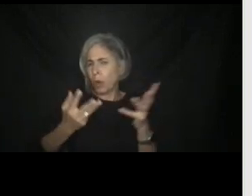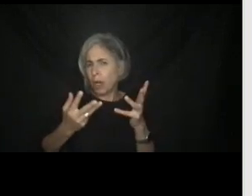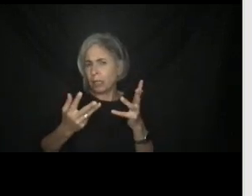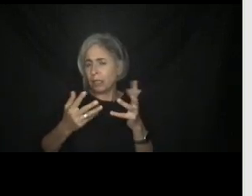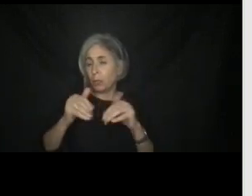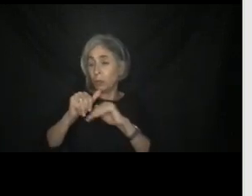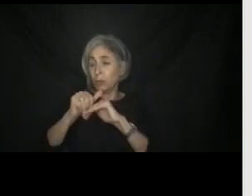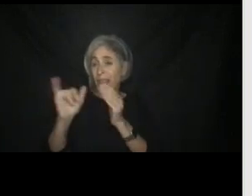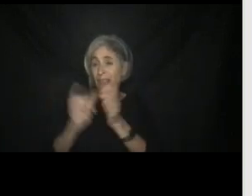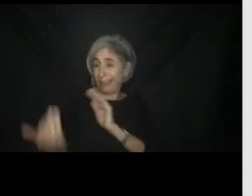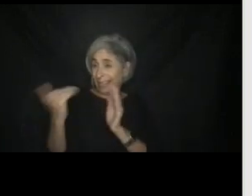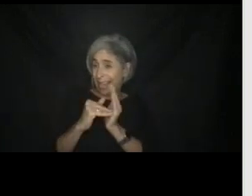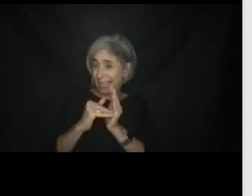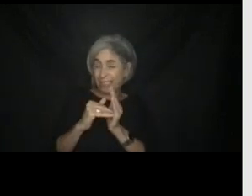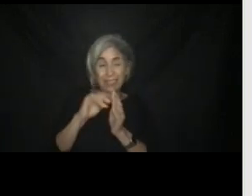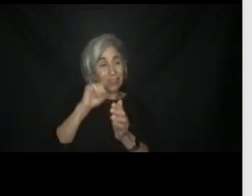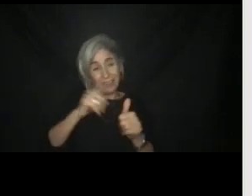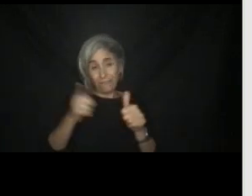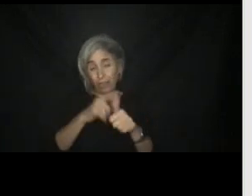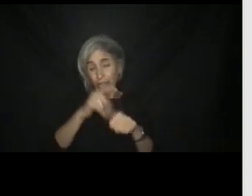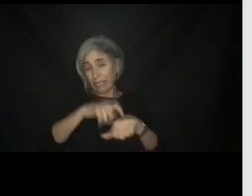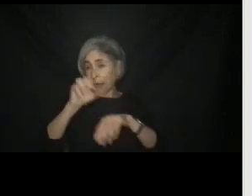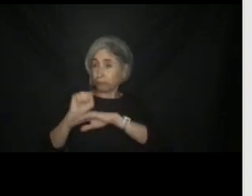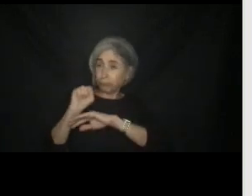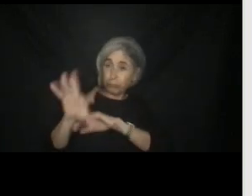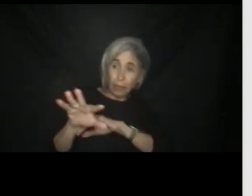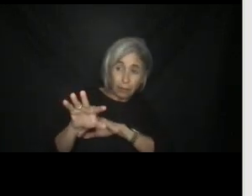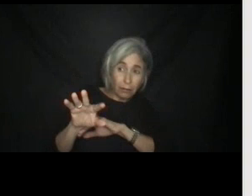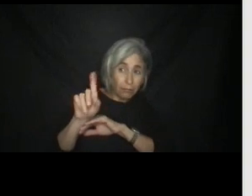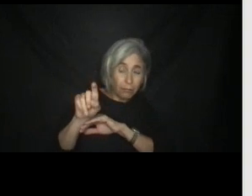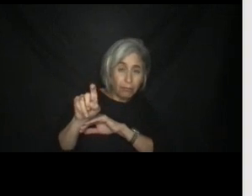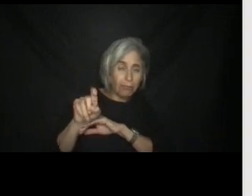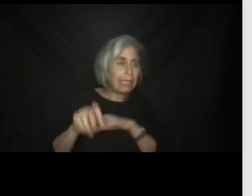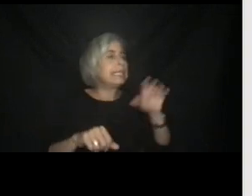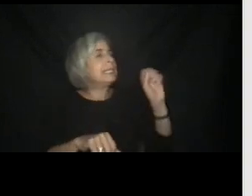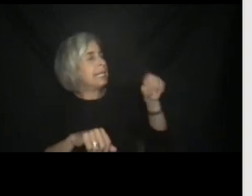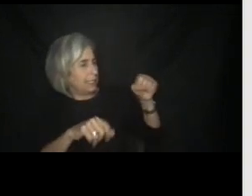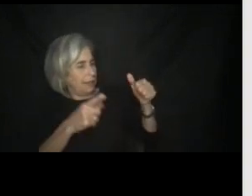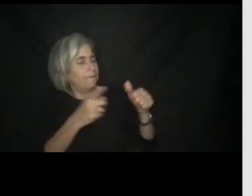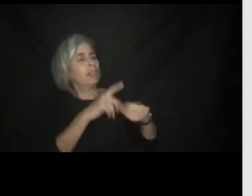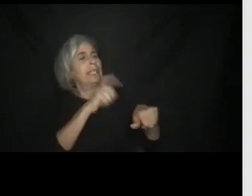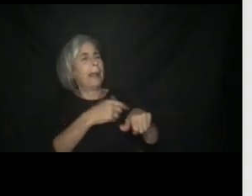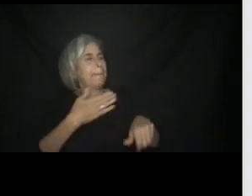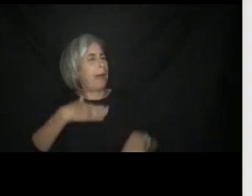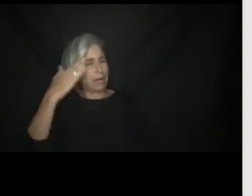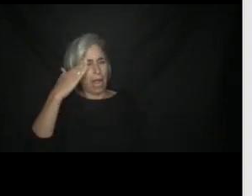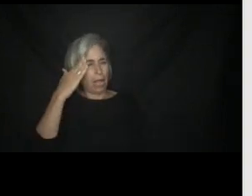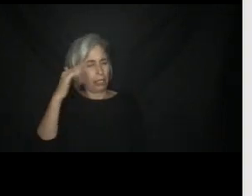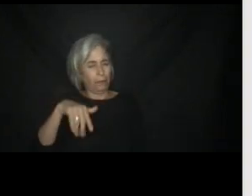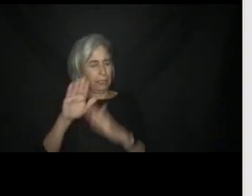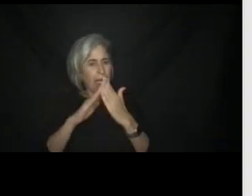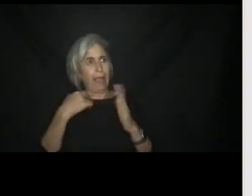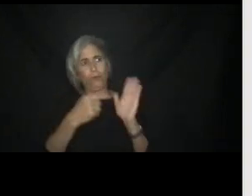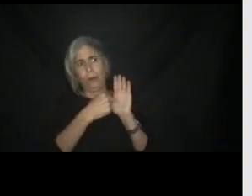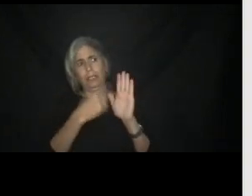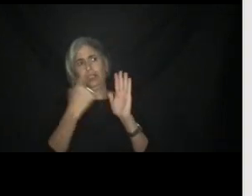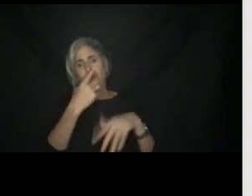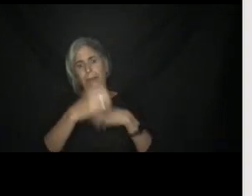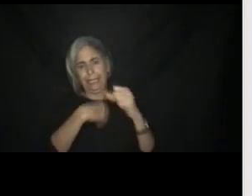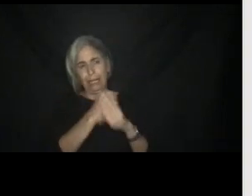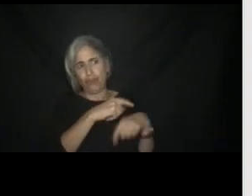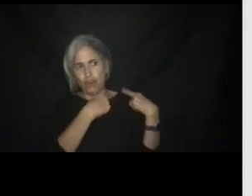Or is this the first time that's been submitted? Yes, that's the first time, to my knowledge, that the city, and again, I've represented you guys for years, I